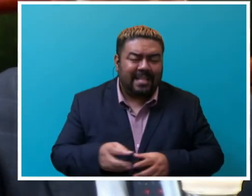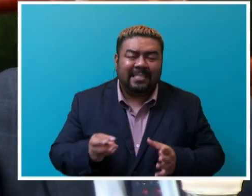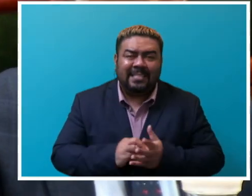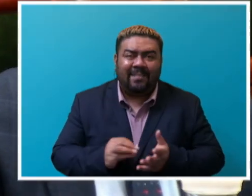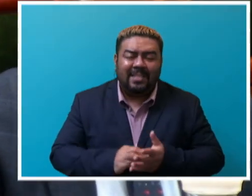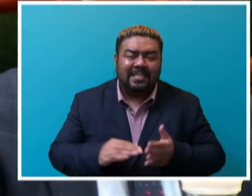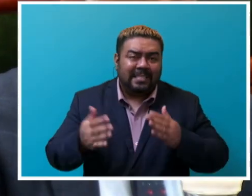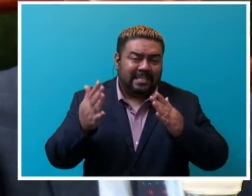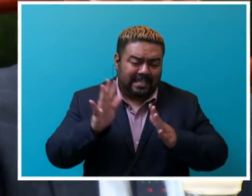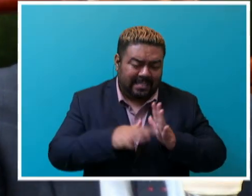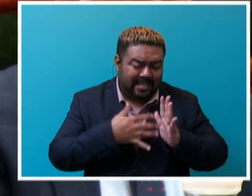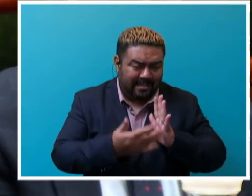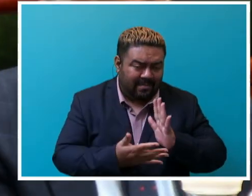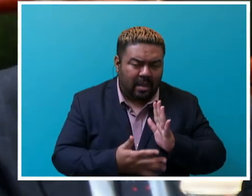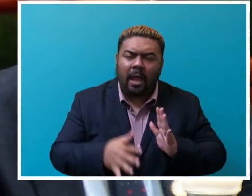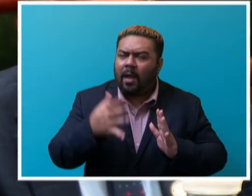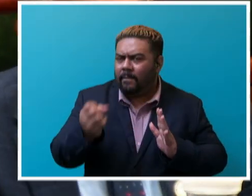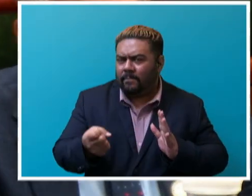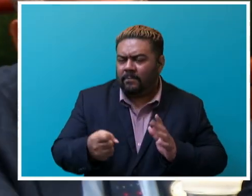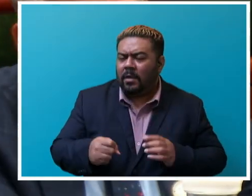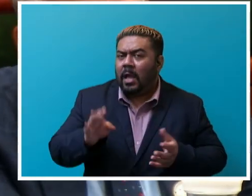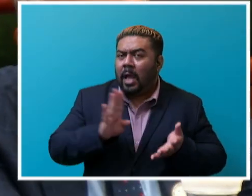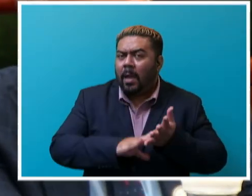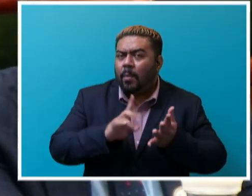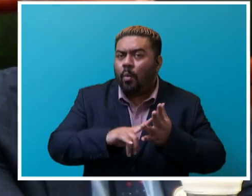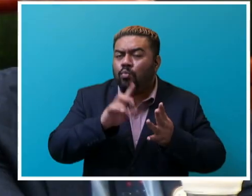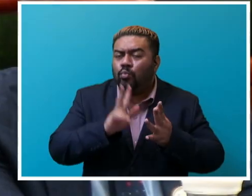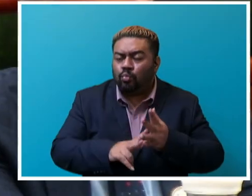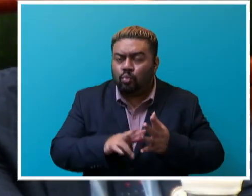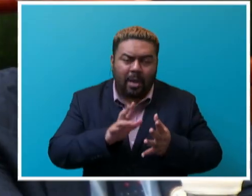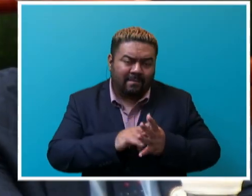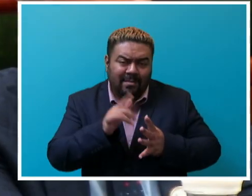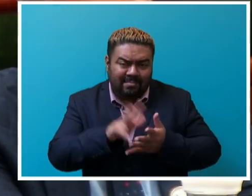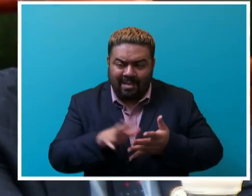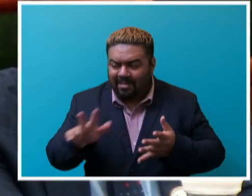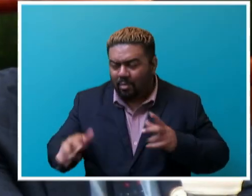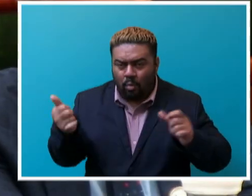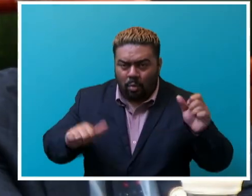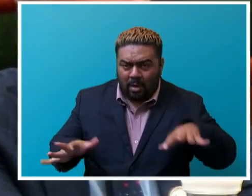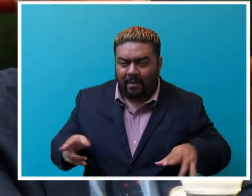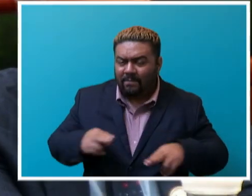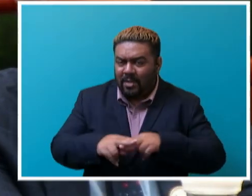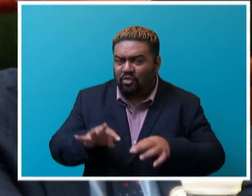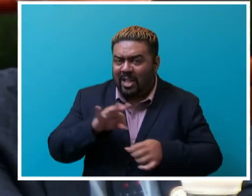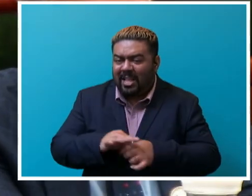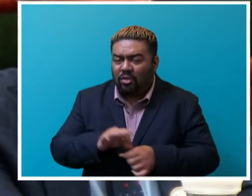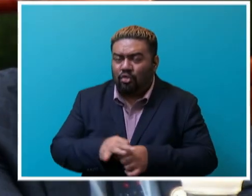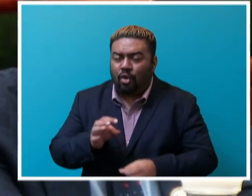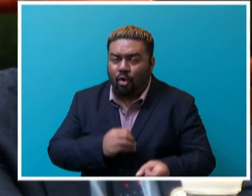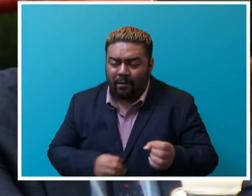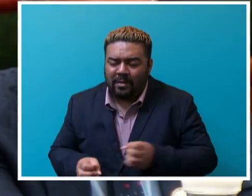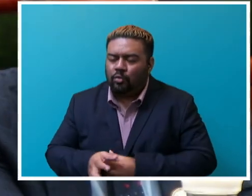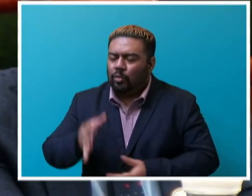There are already a memorandum of understanding or agreement with Fiji Elections Office to